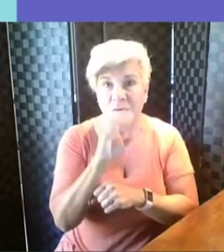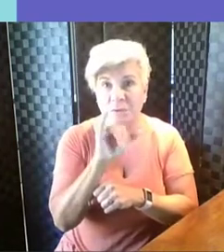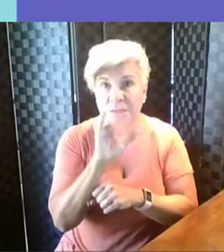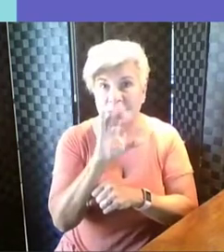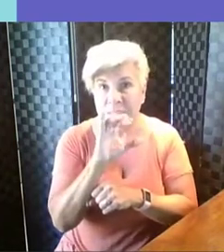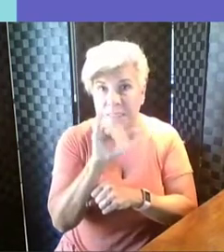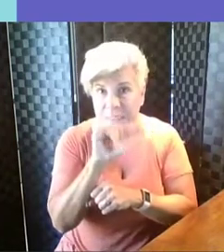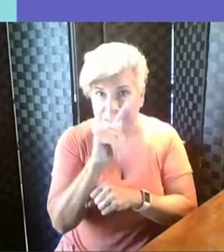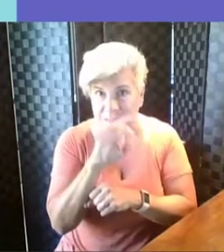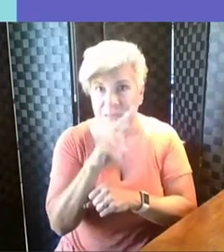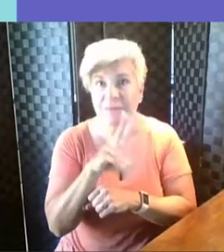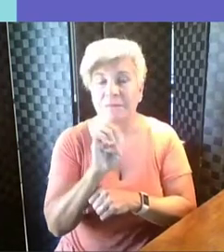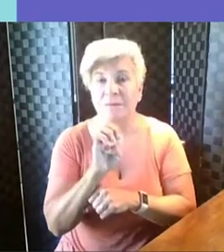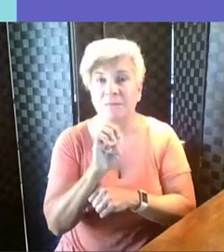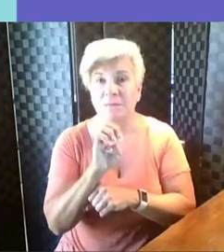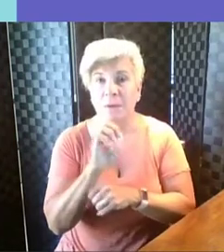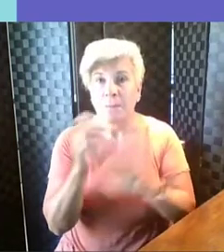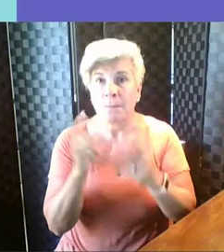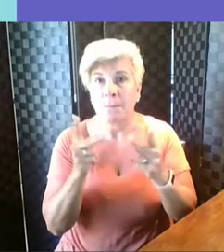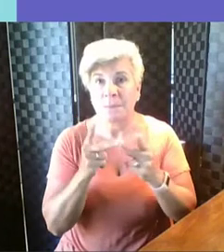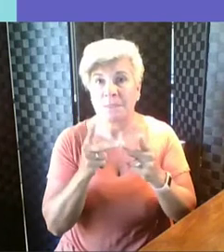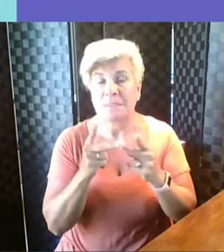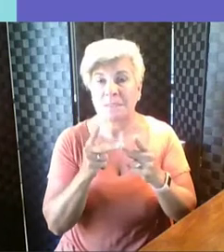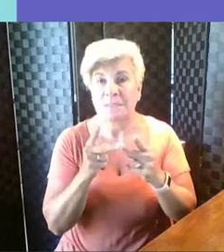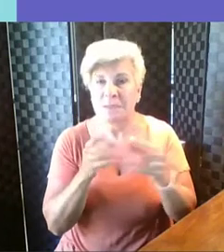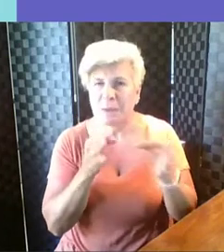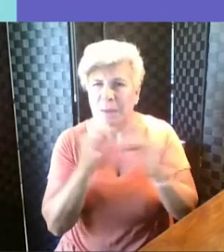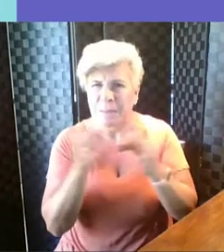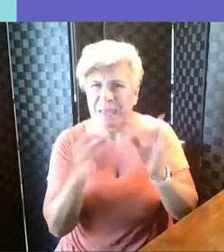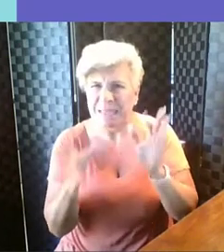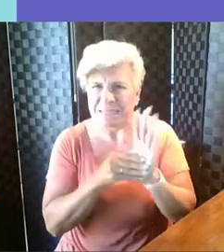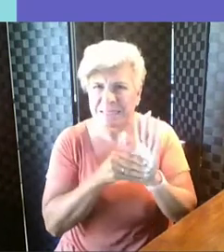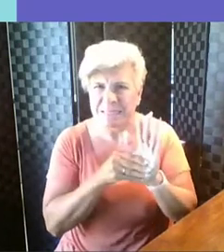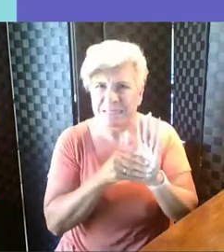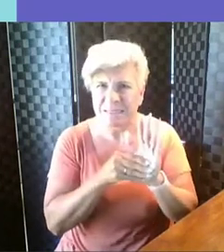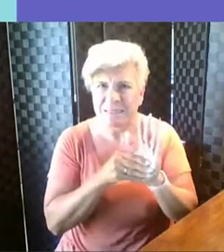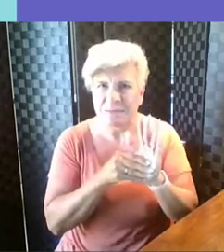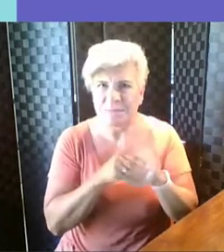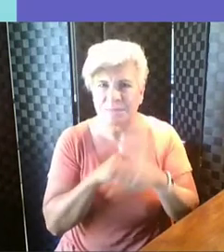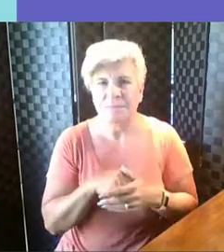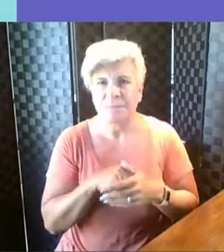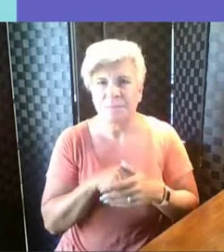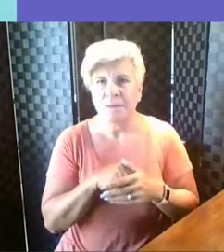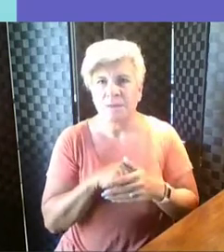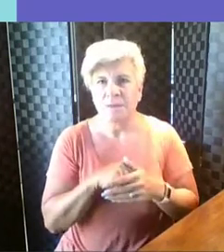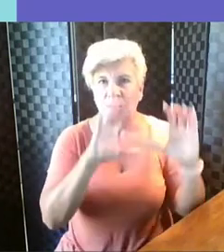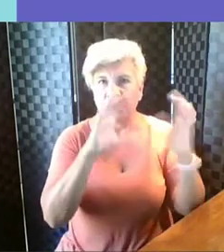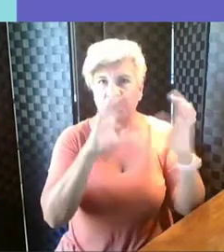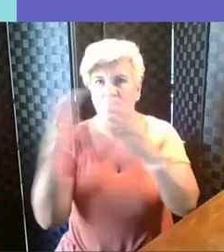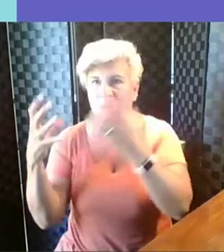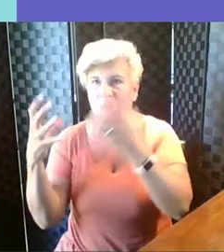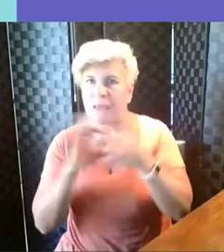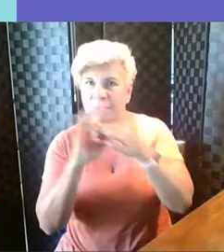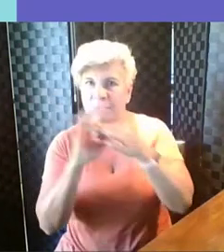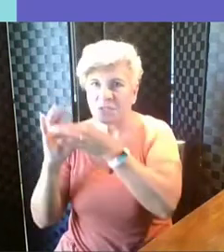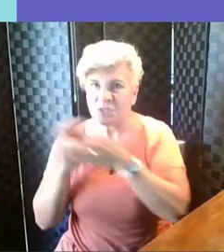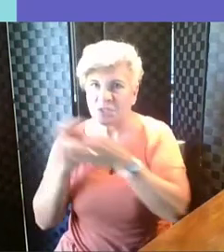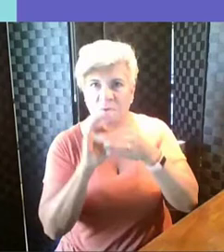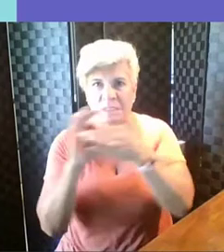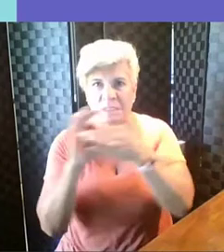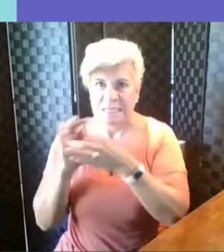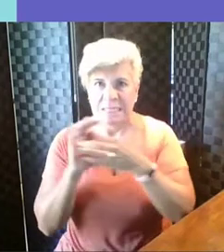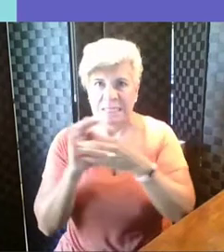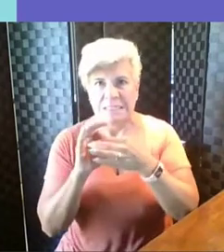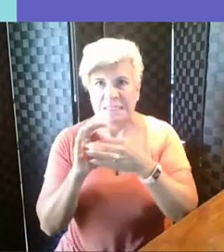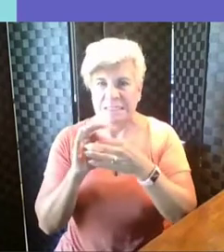explain addition. Now, why would we ever need to explain how we do math or why we do math? That's today's question,